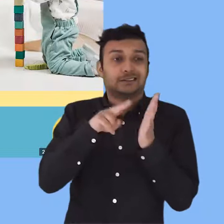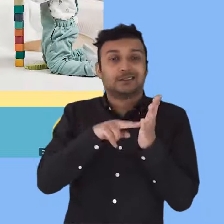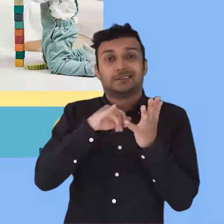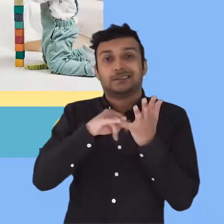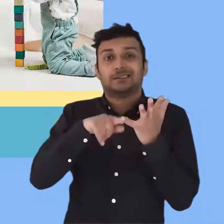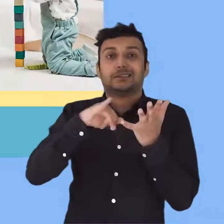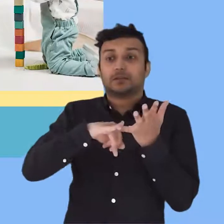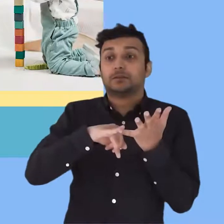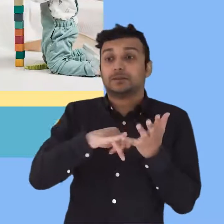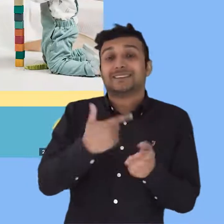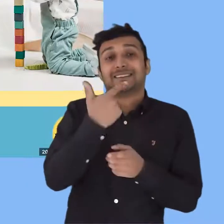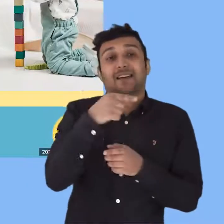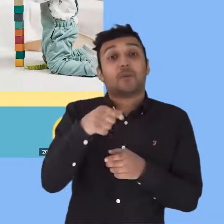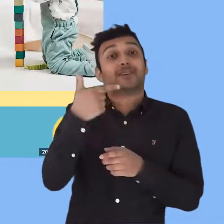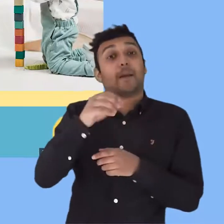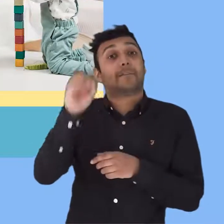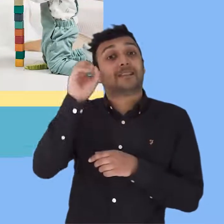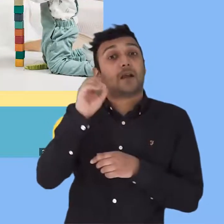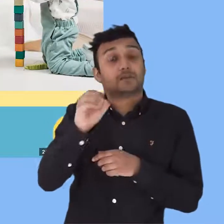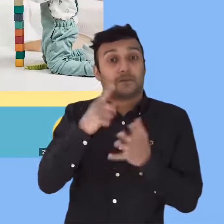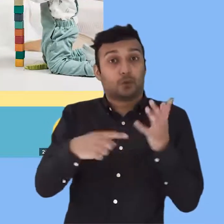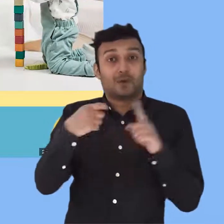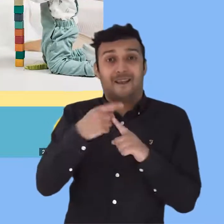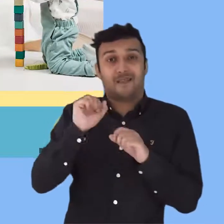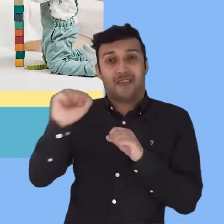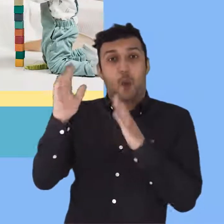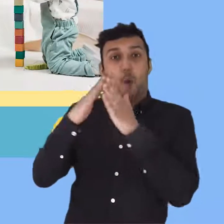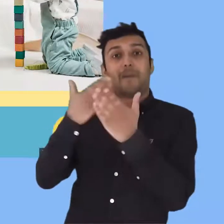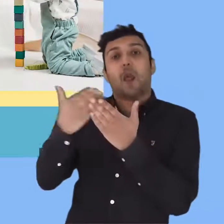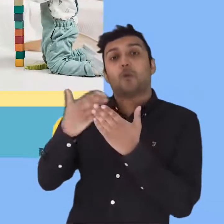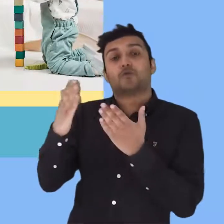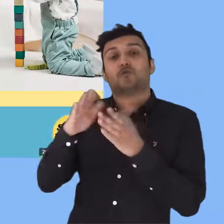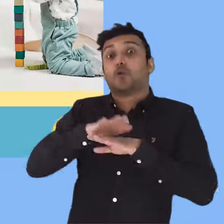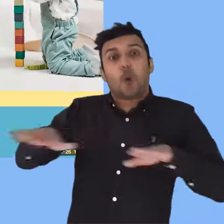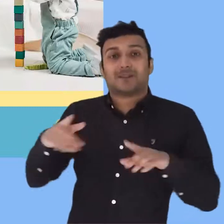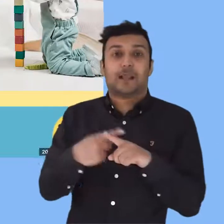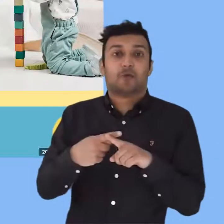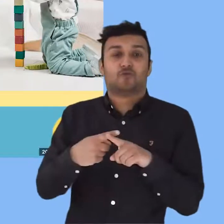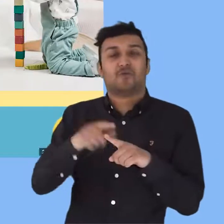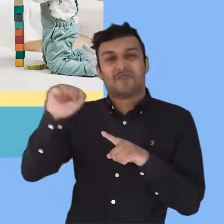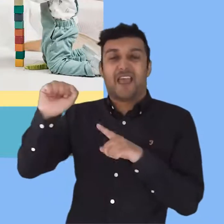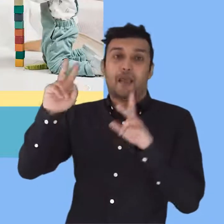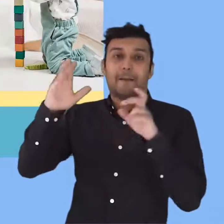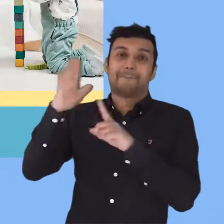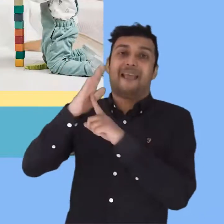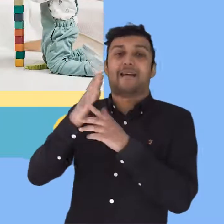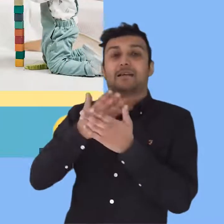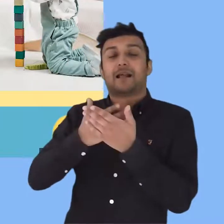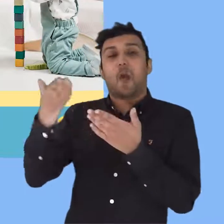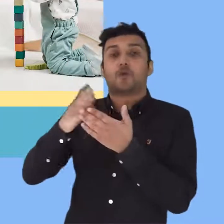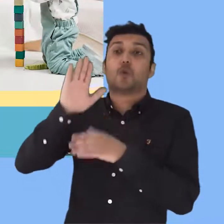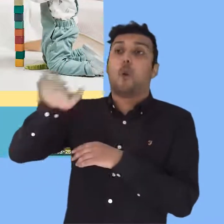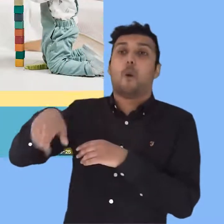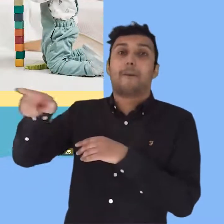a main language other than English. So, and this is just people who had a main language other than English.